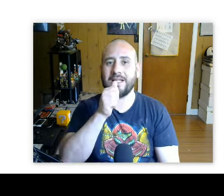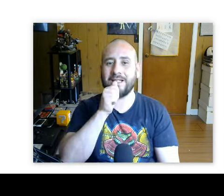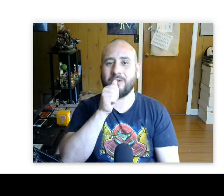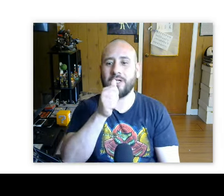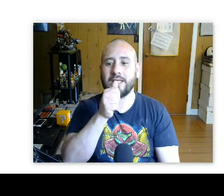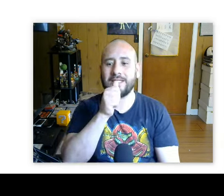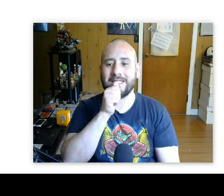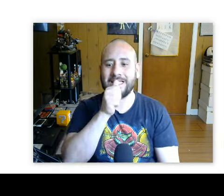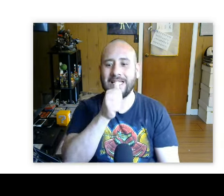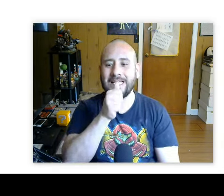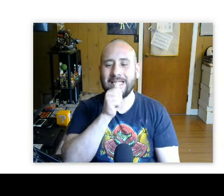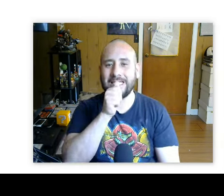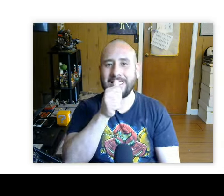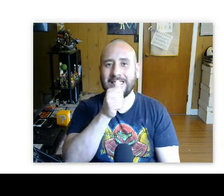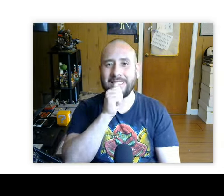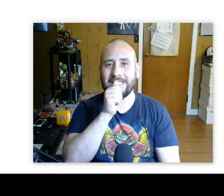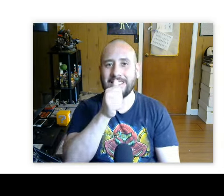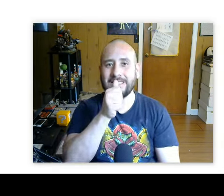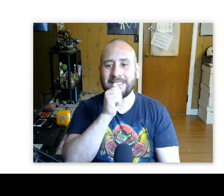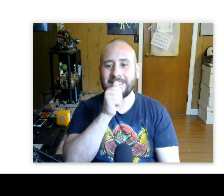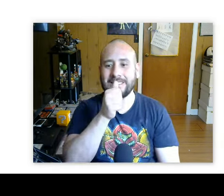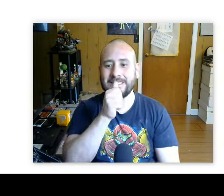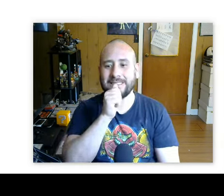Peanut or nuts.